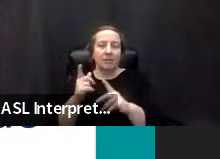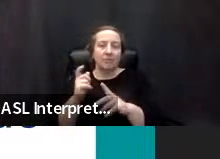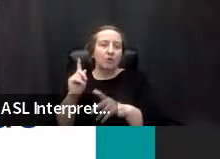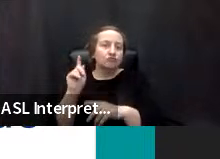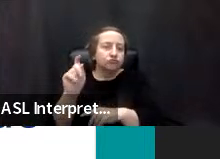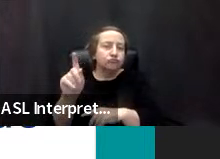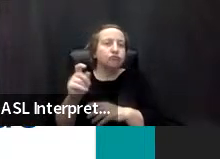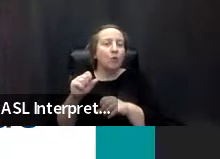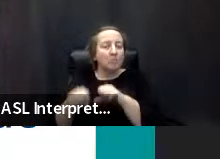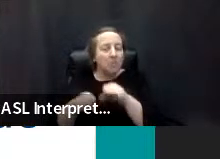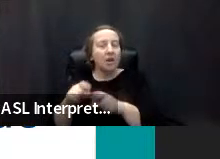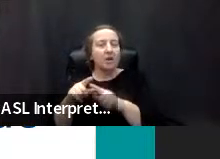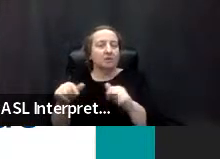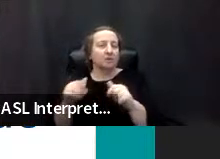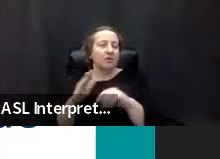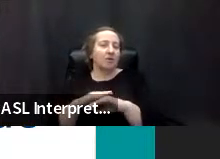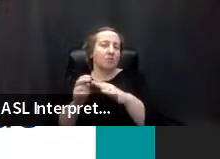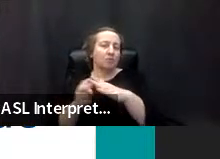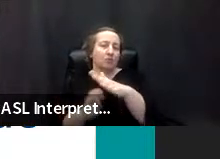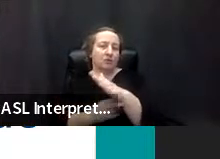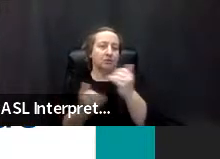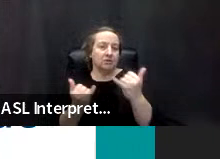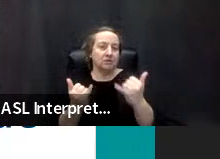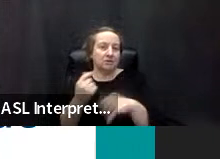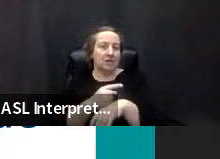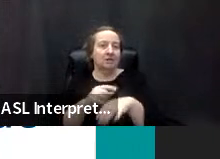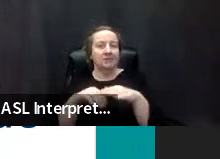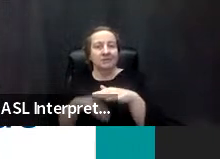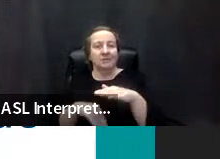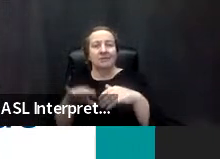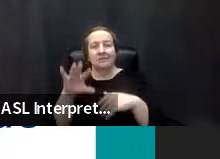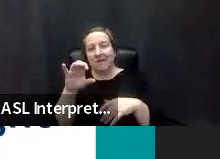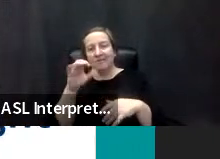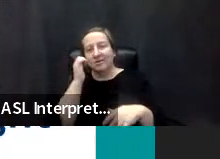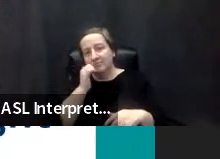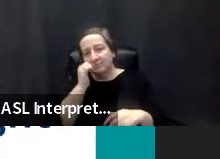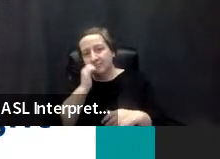So a little less than 500 on a daily basis. Next slide.